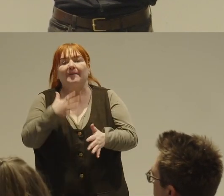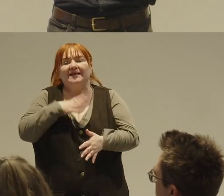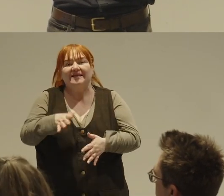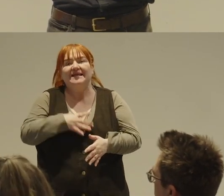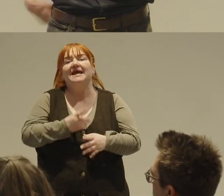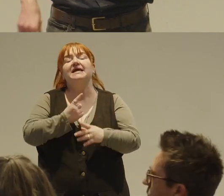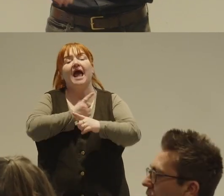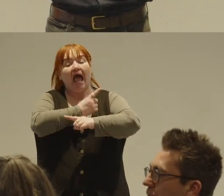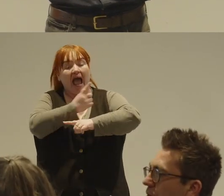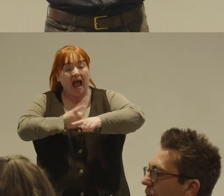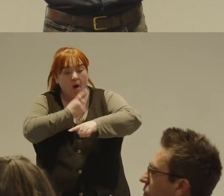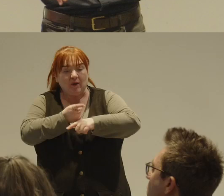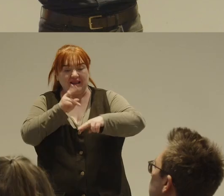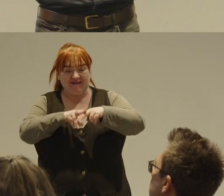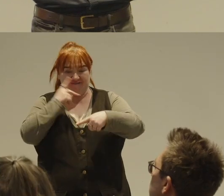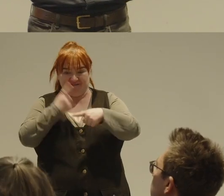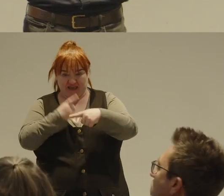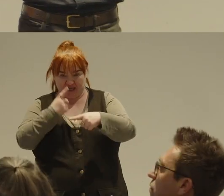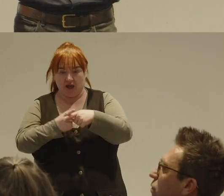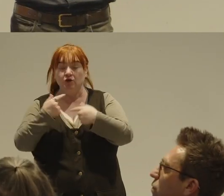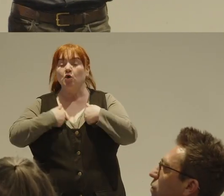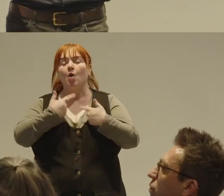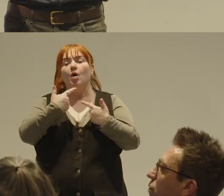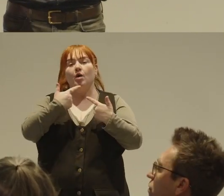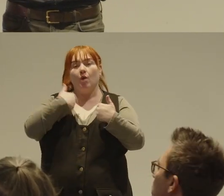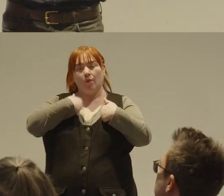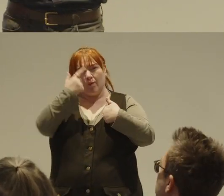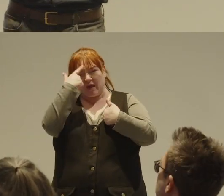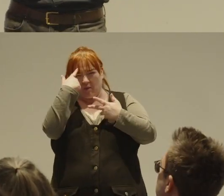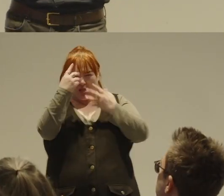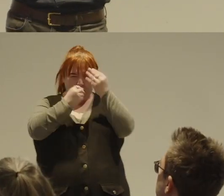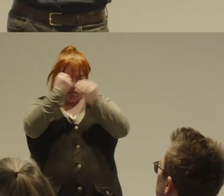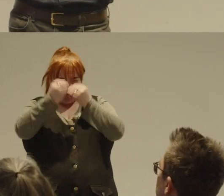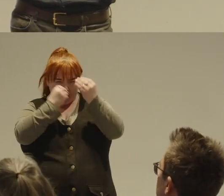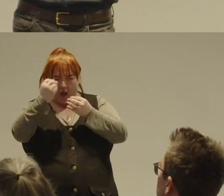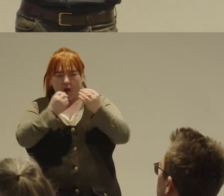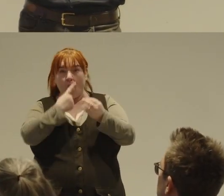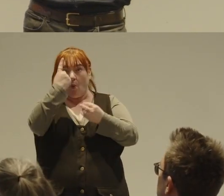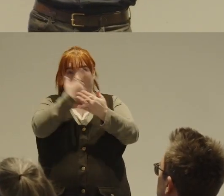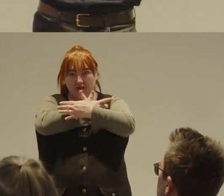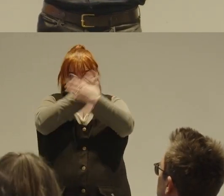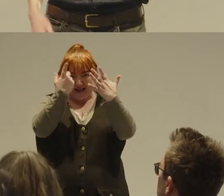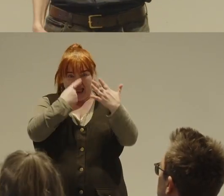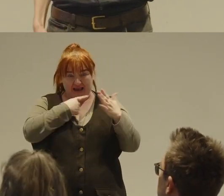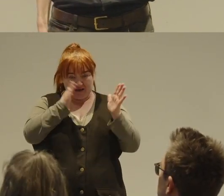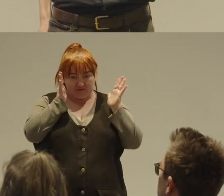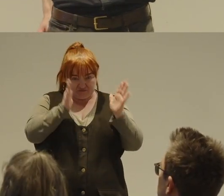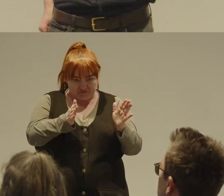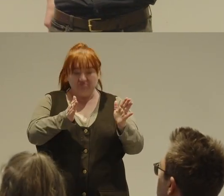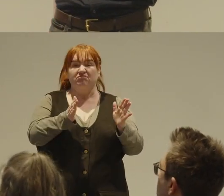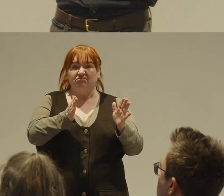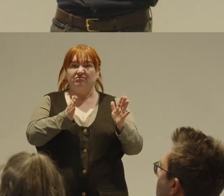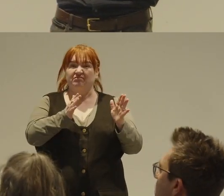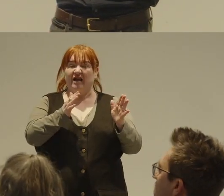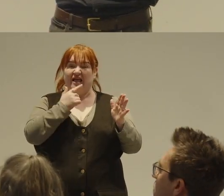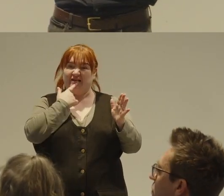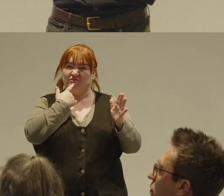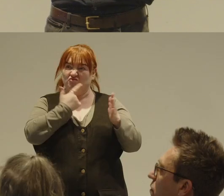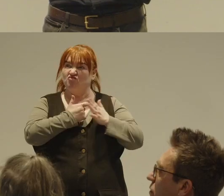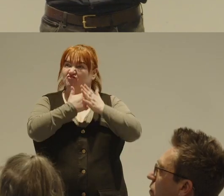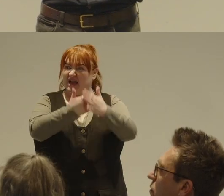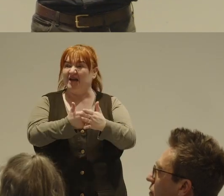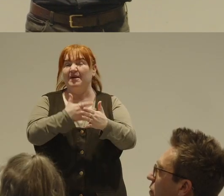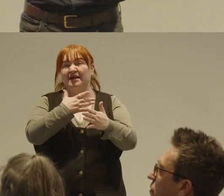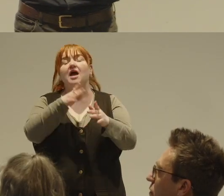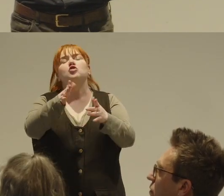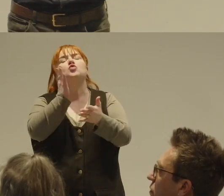We do that as a 7-hour day or a 9-hour day or whatever the hours are, and just break it down to an hourly fee. But the short answer is yes, it